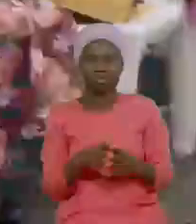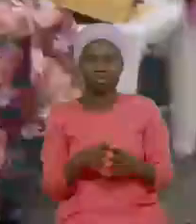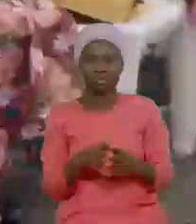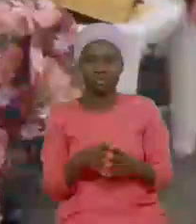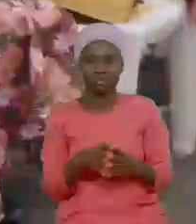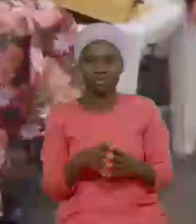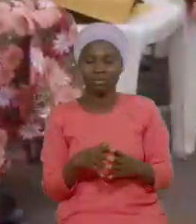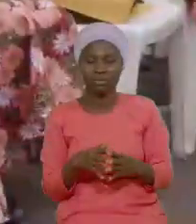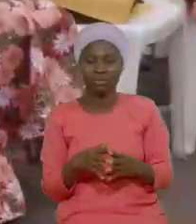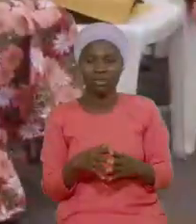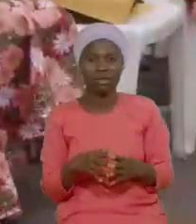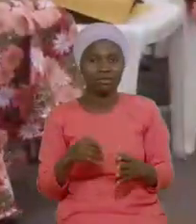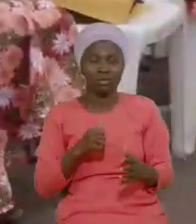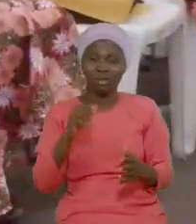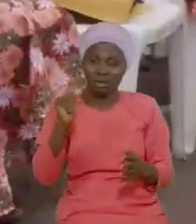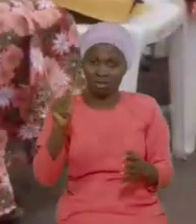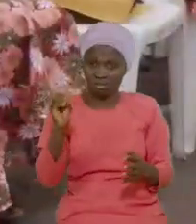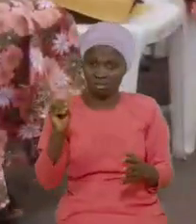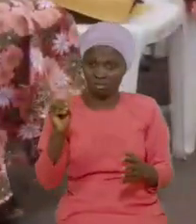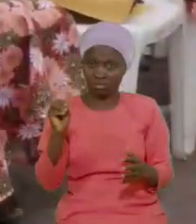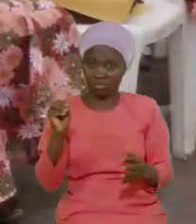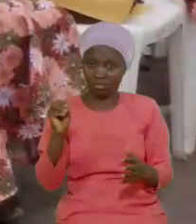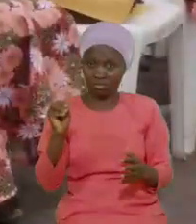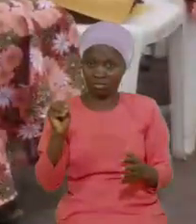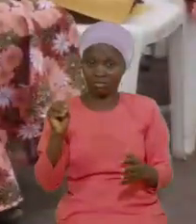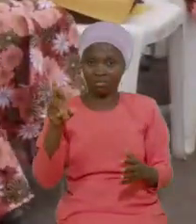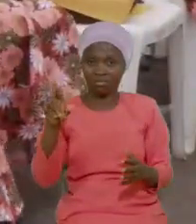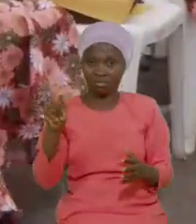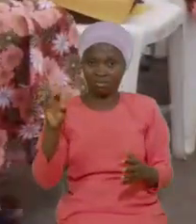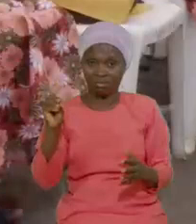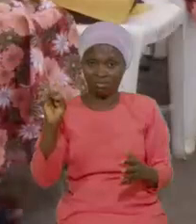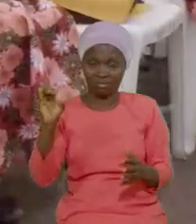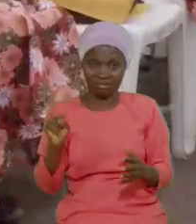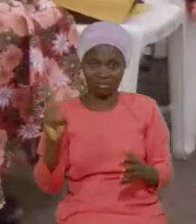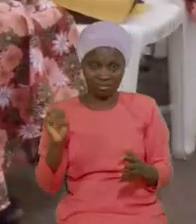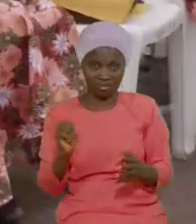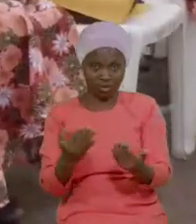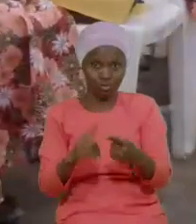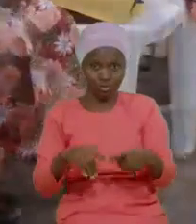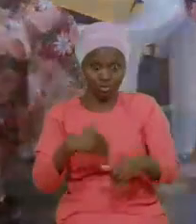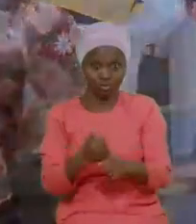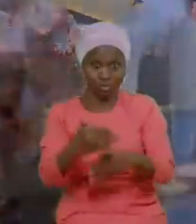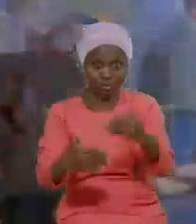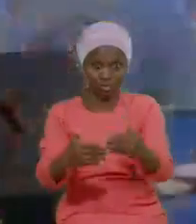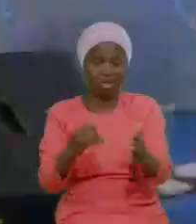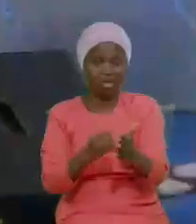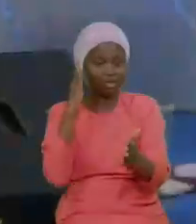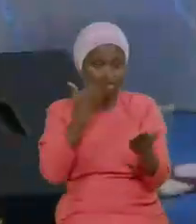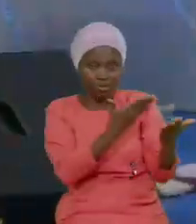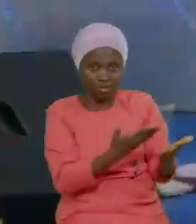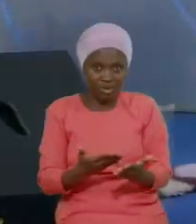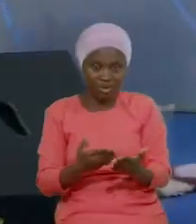When a tortoise wants to make progress, the first thing it does is to stick his neck out.